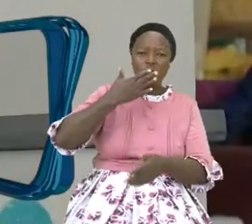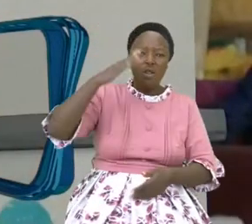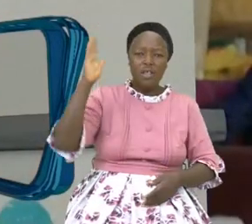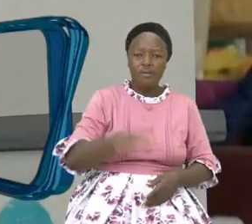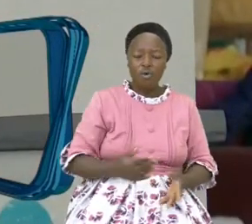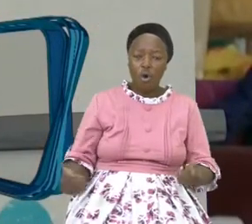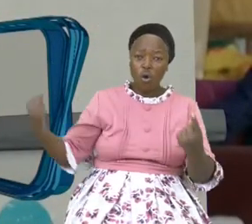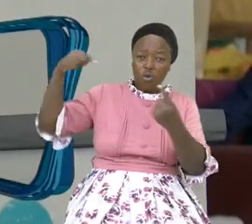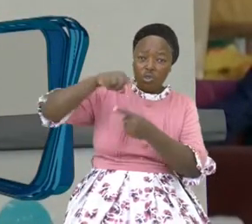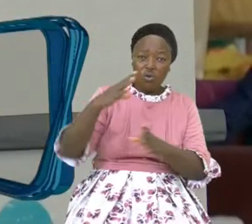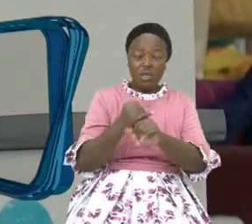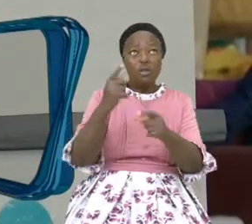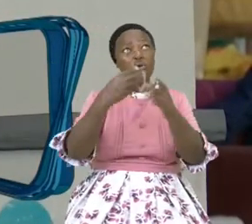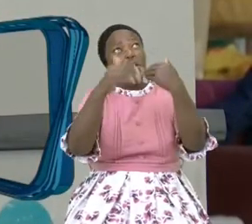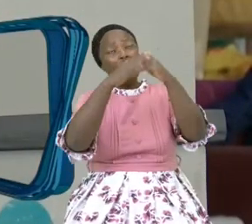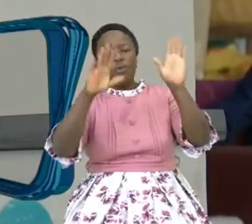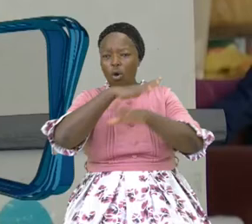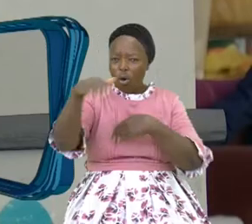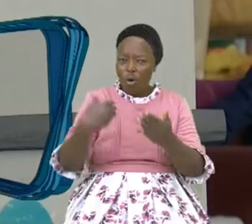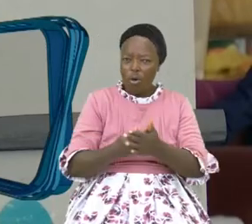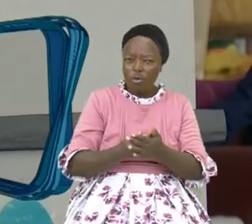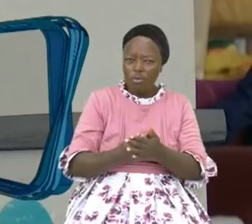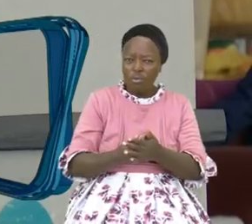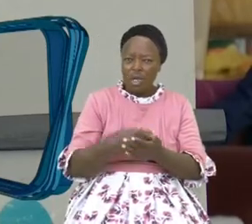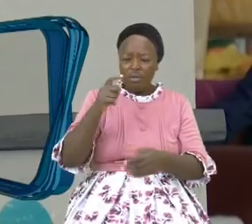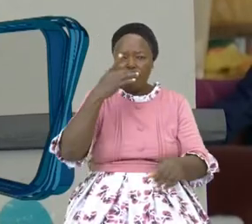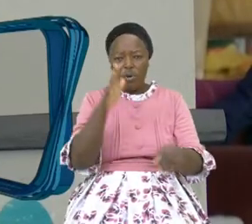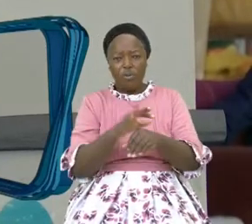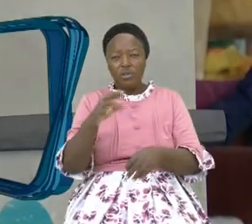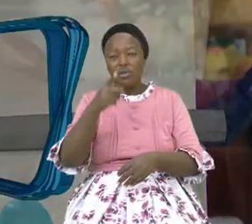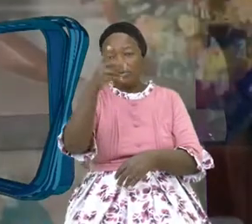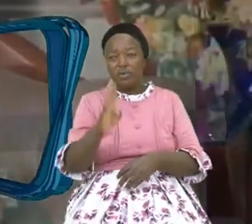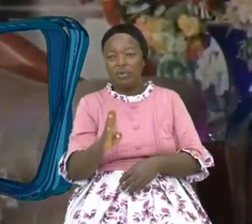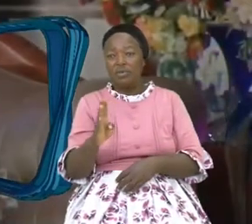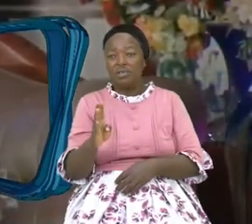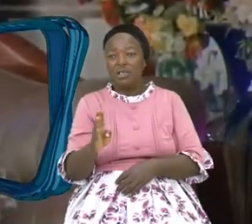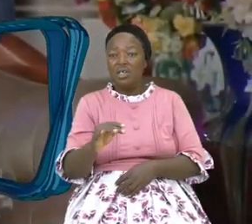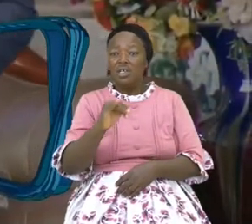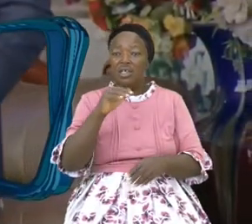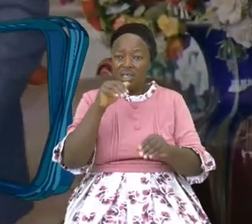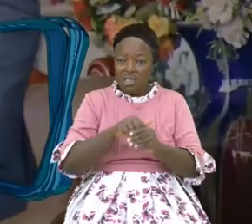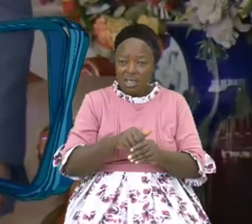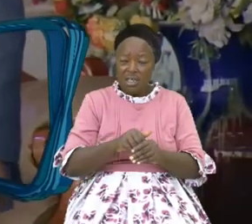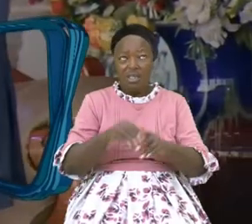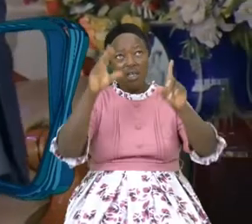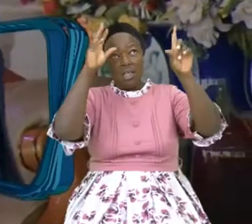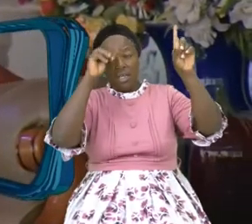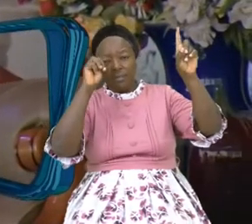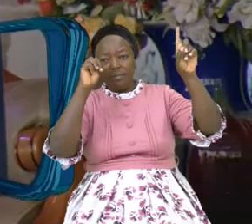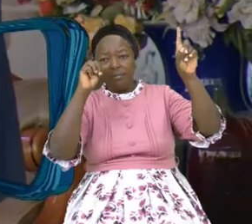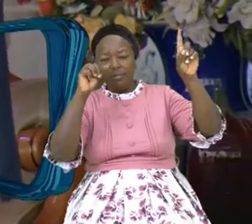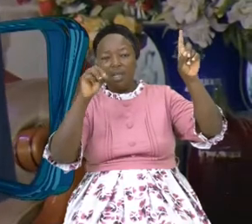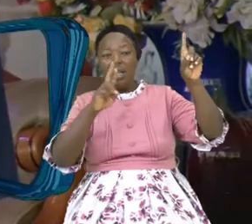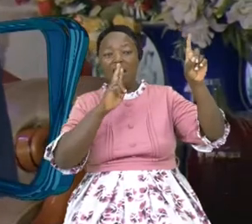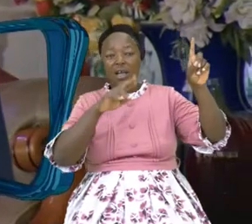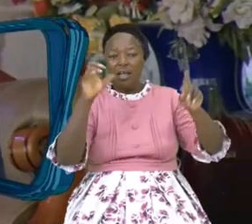until you get to heaven. All the promises of God, in him are